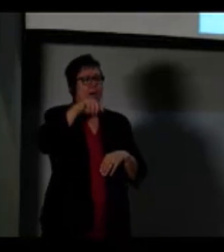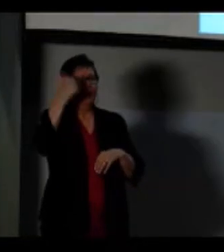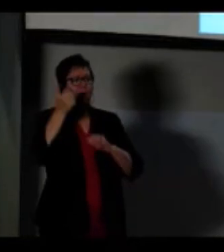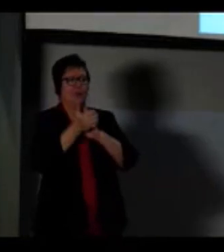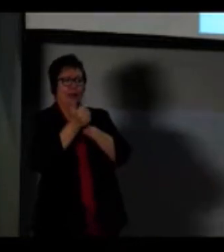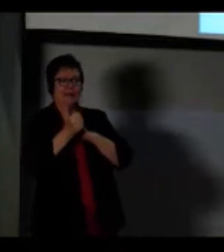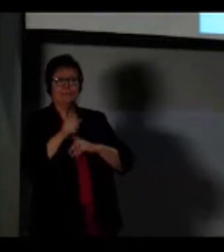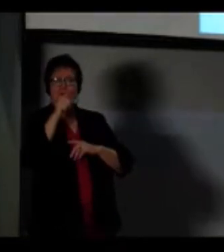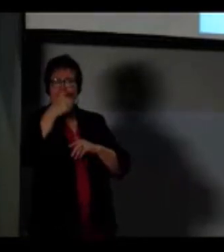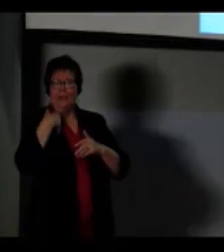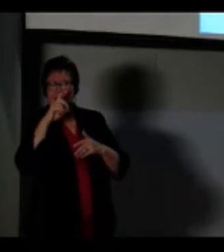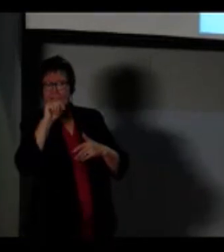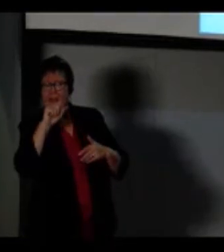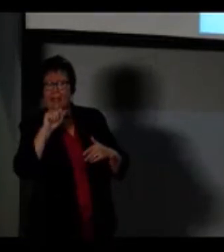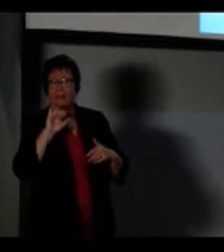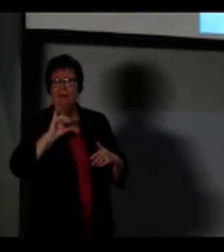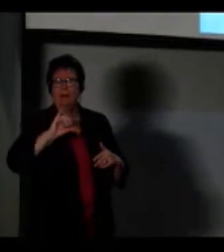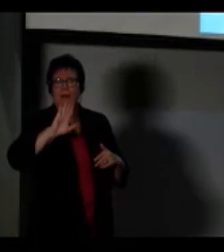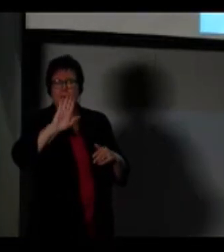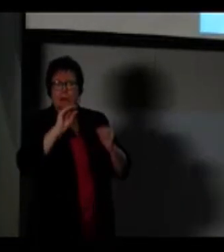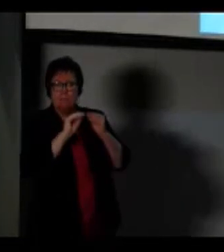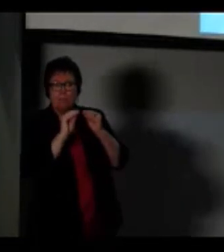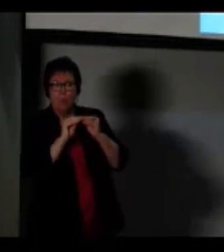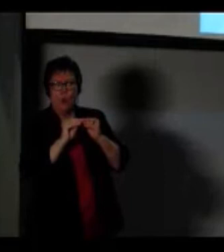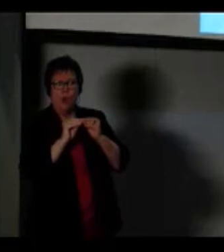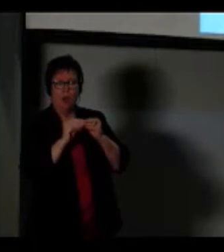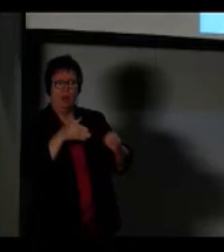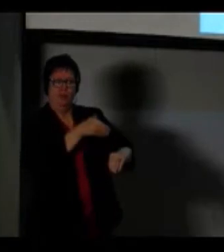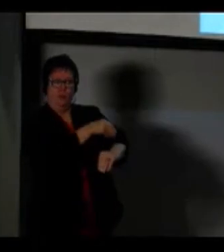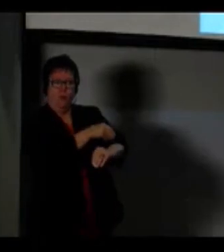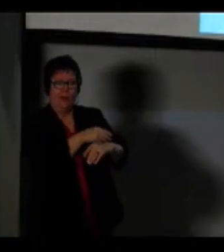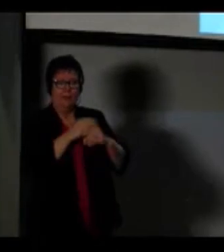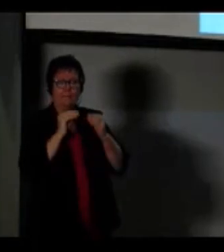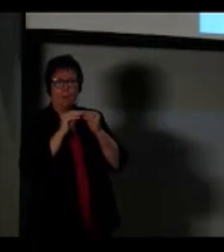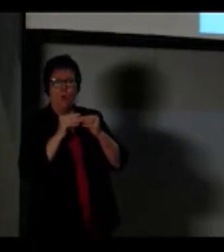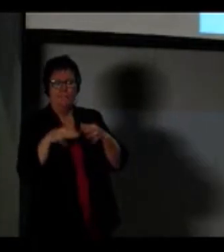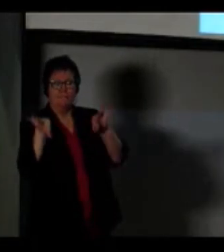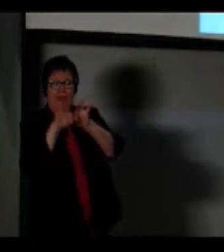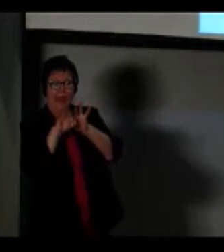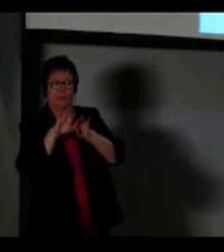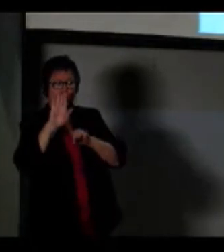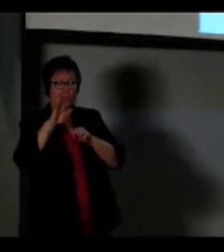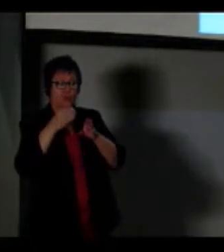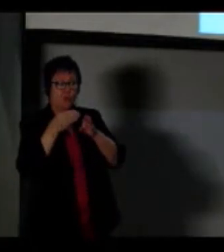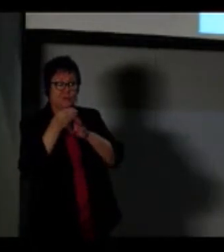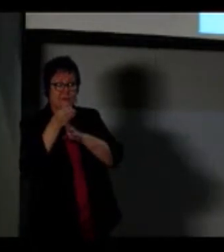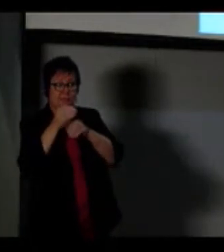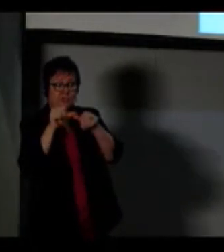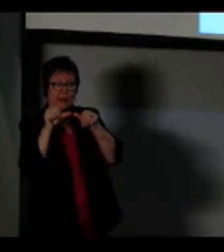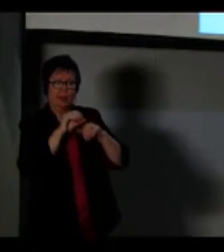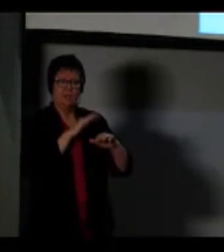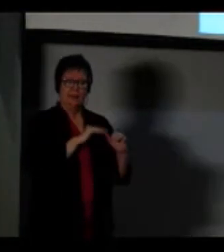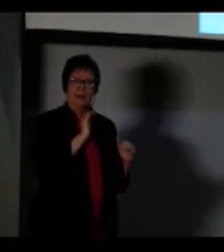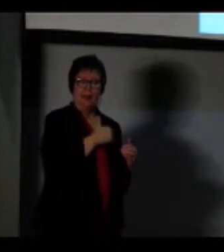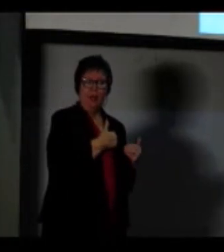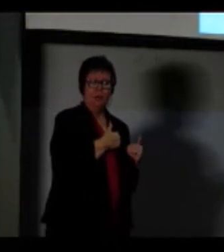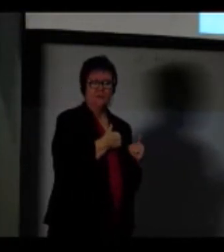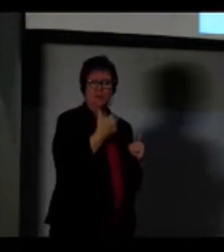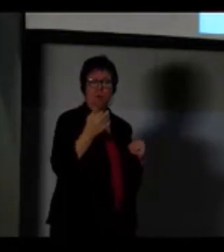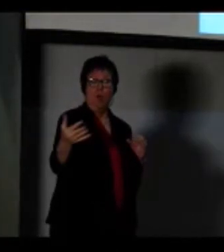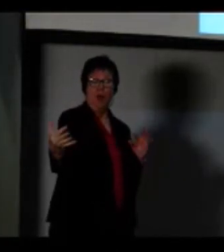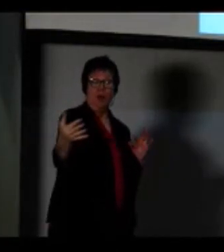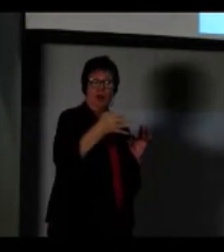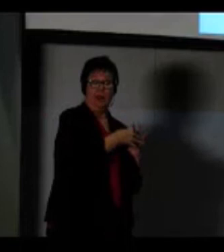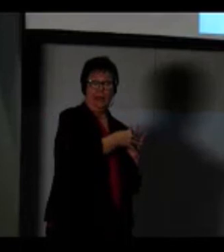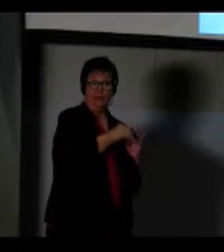have data that may be more valuable and more authoritative in their subject areas than the data we hold. And when we